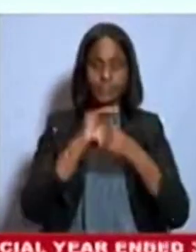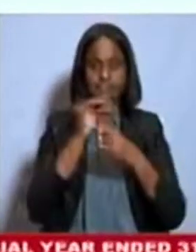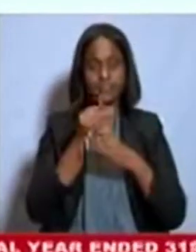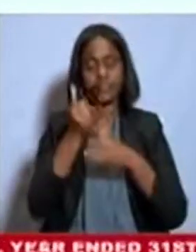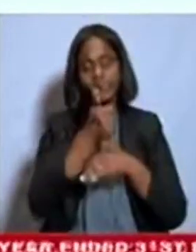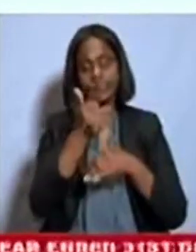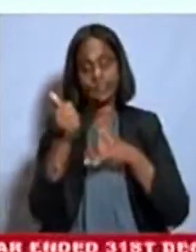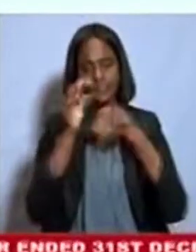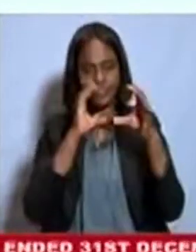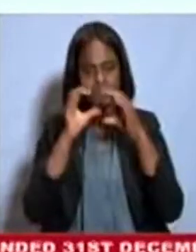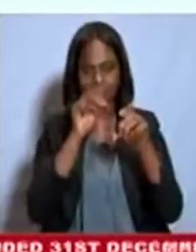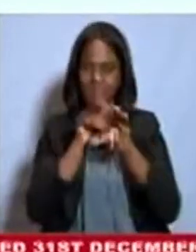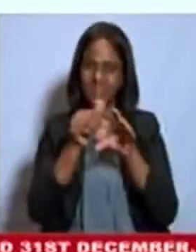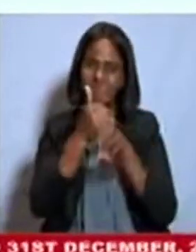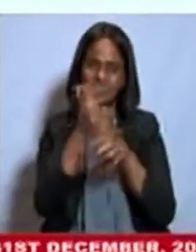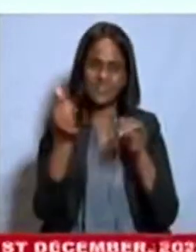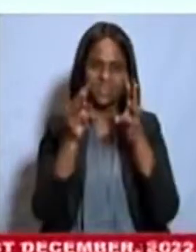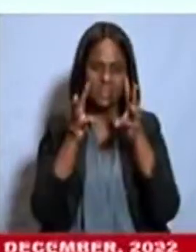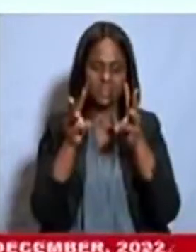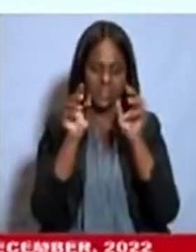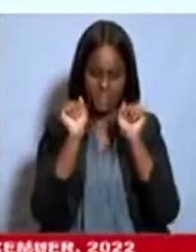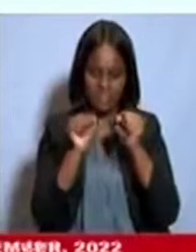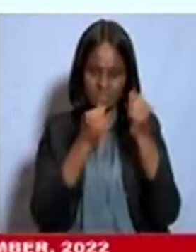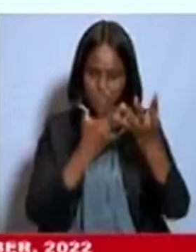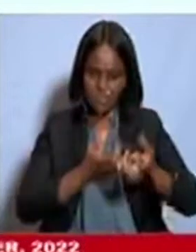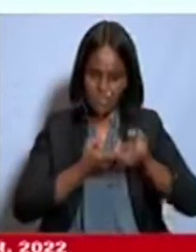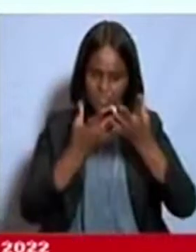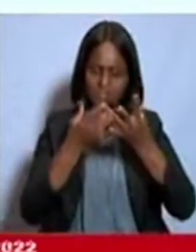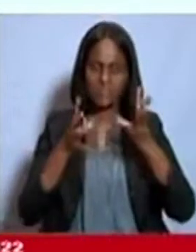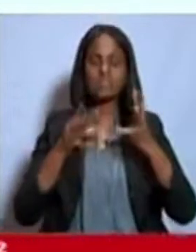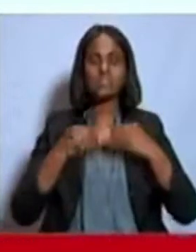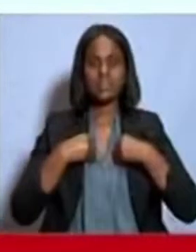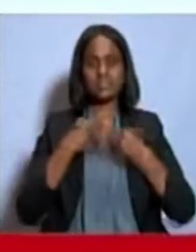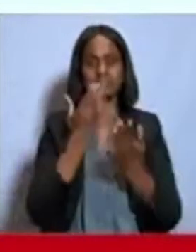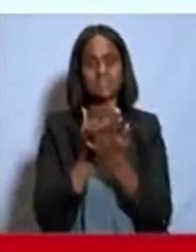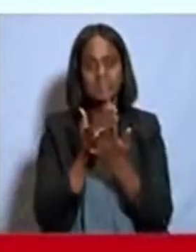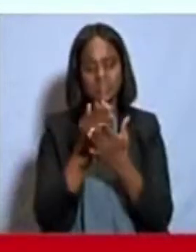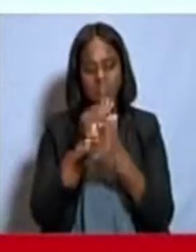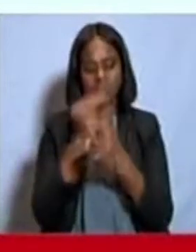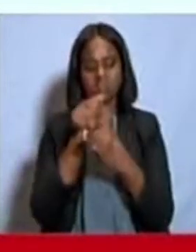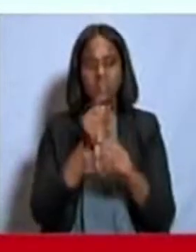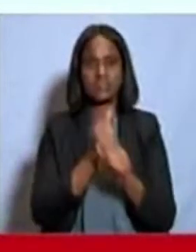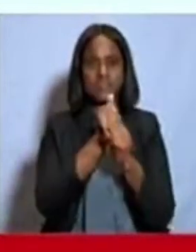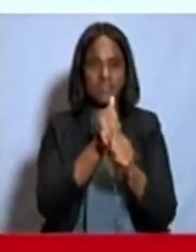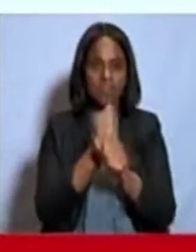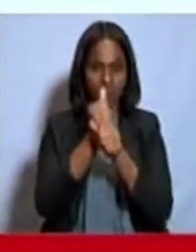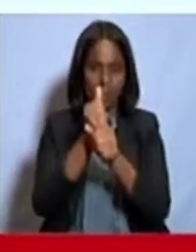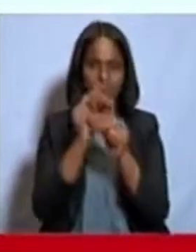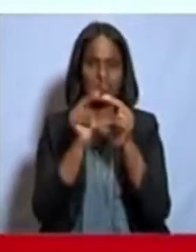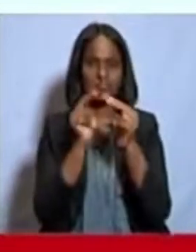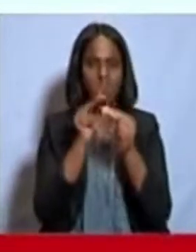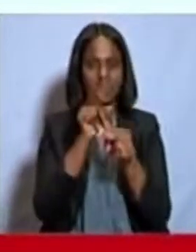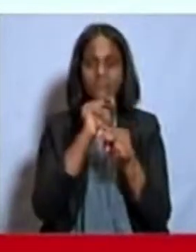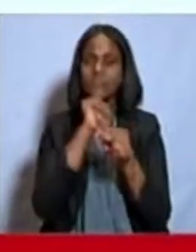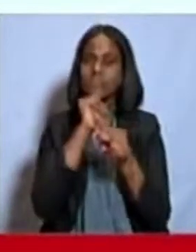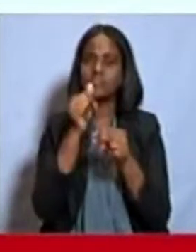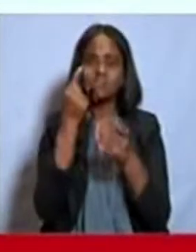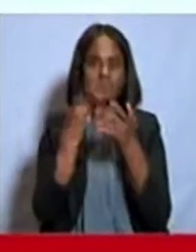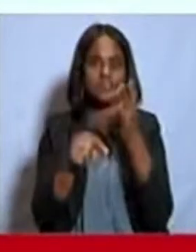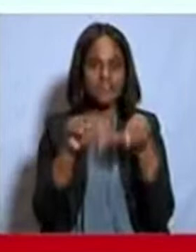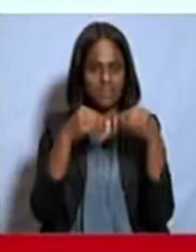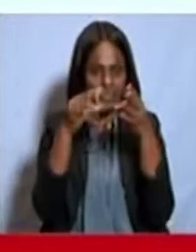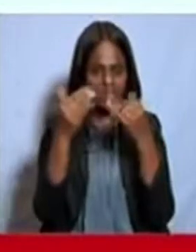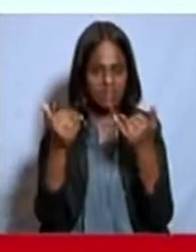communication in any form conveying acceptance of a bid or award of contract shall not be